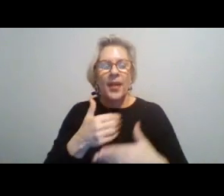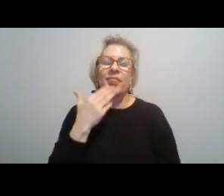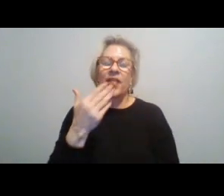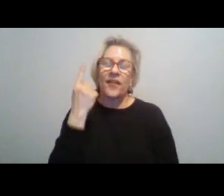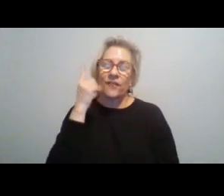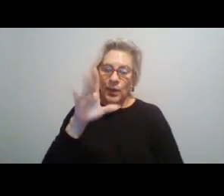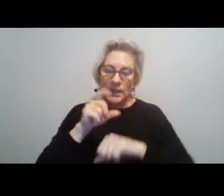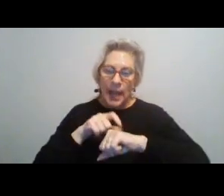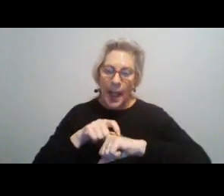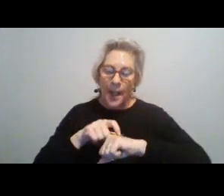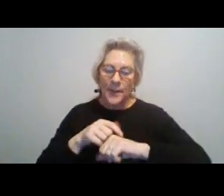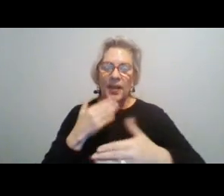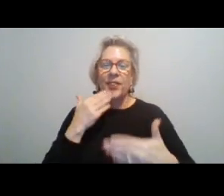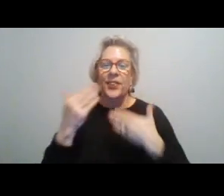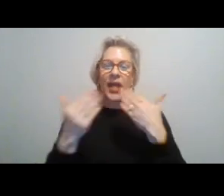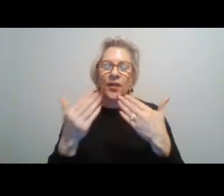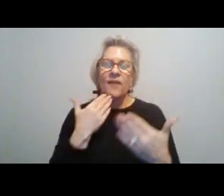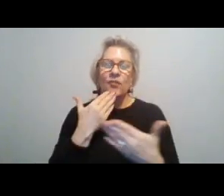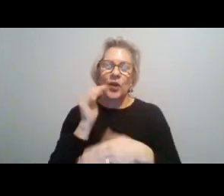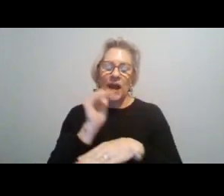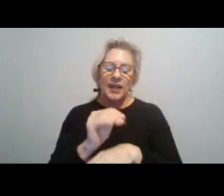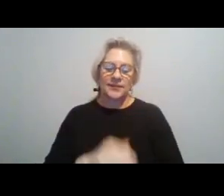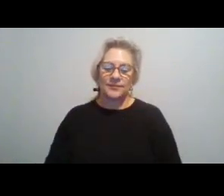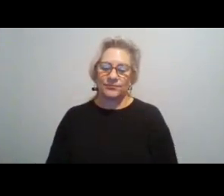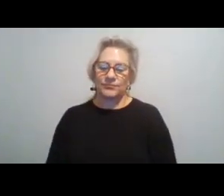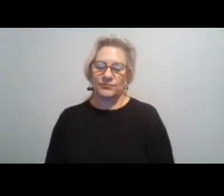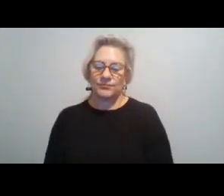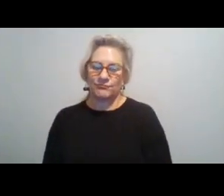and thank you and have a nice evening.